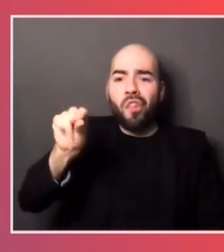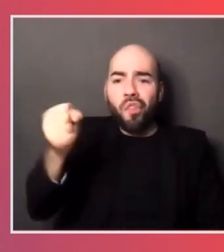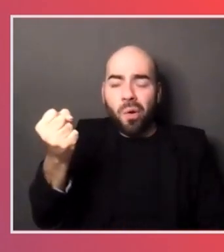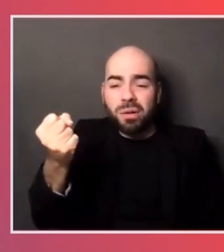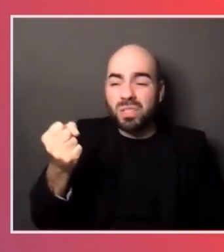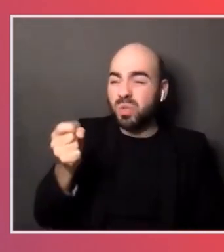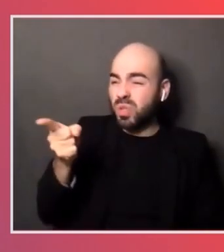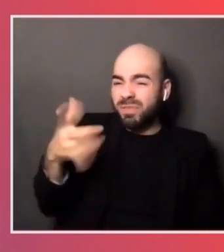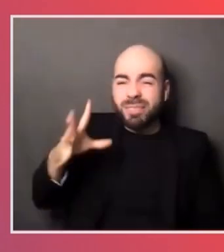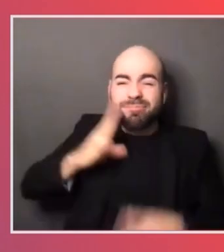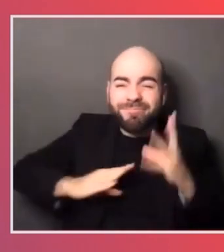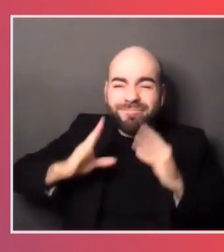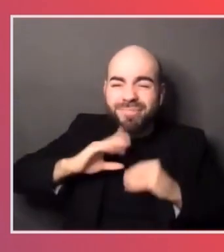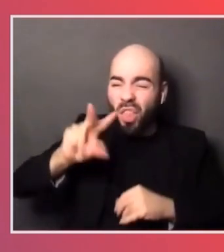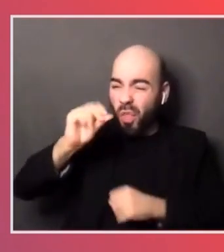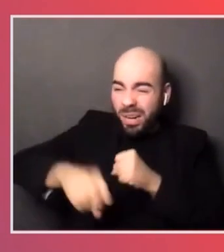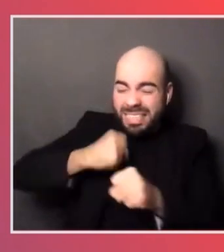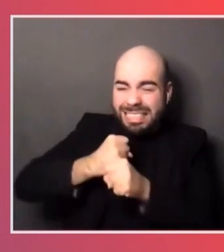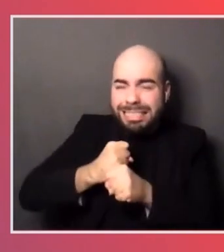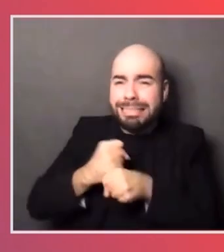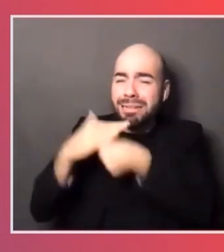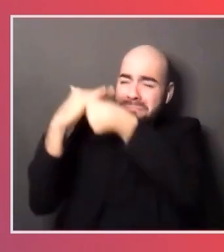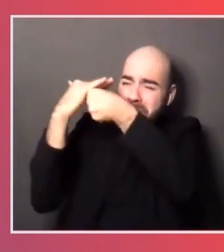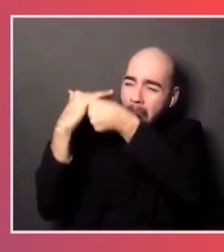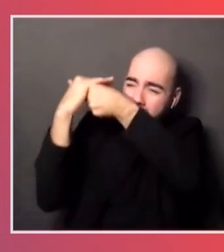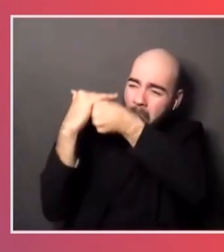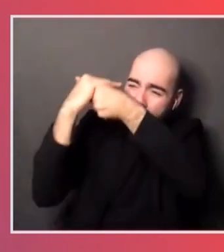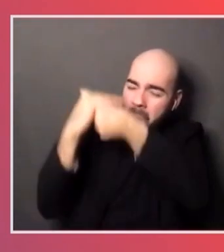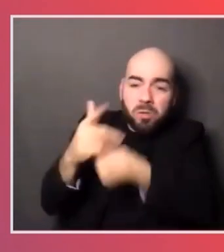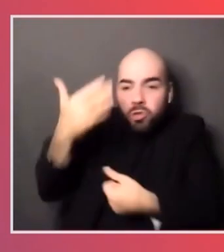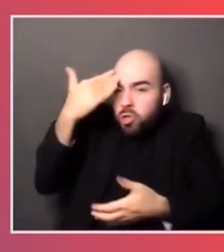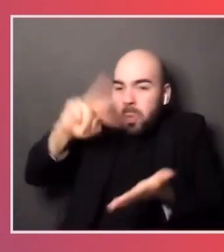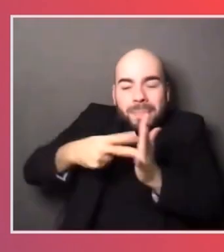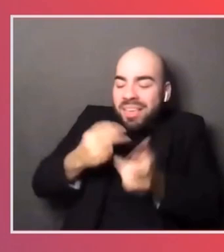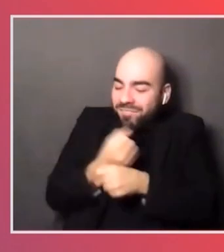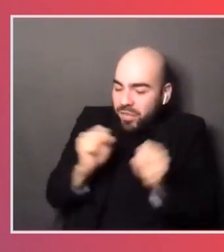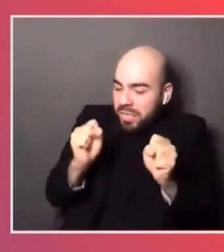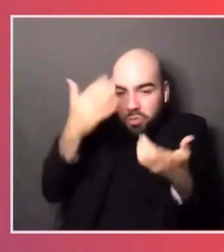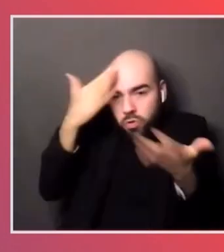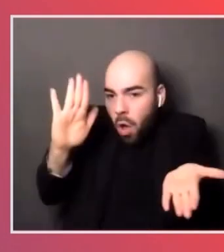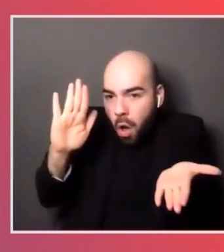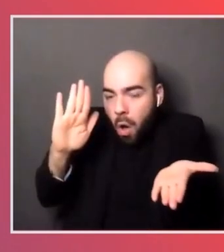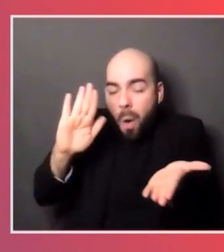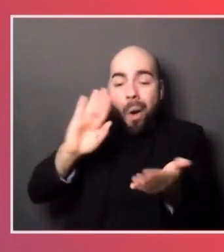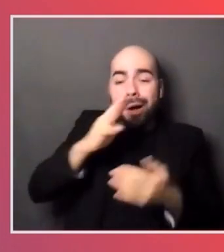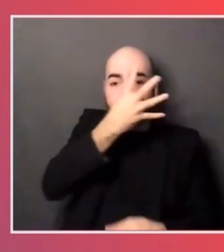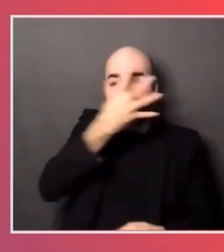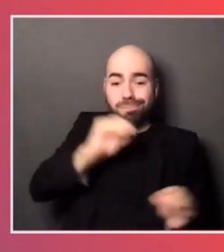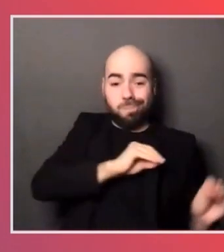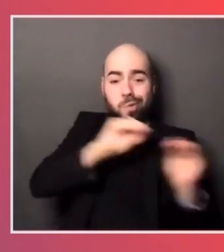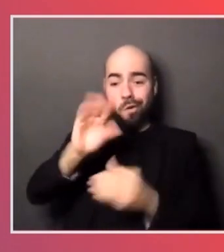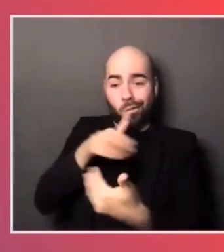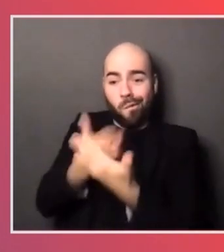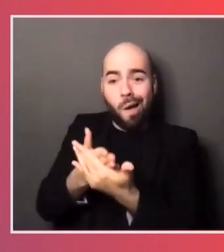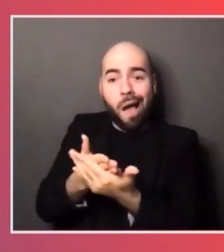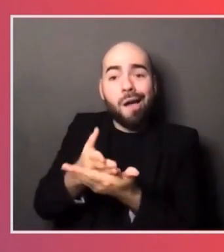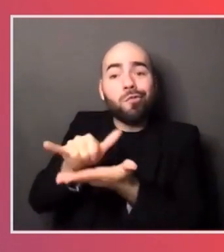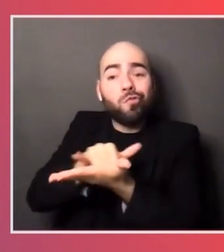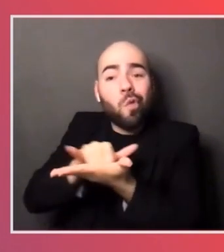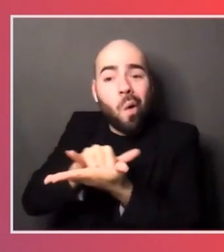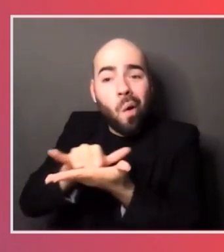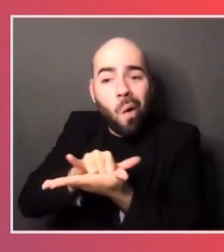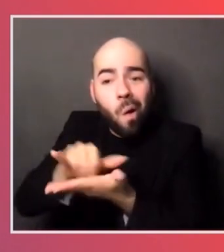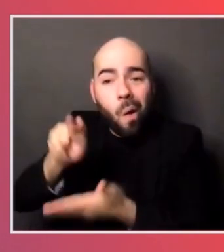until she landed in New York. And every year after we were born, you know, she would always tell us on